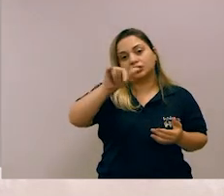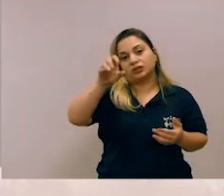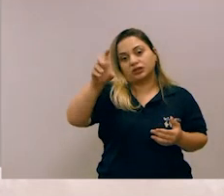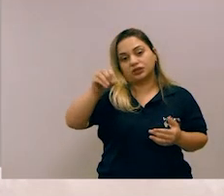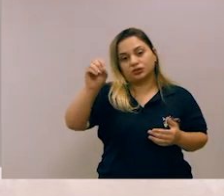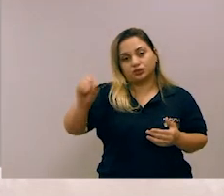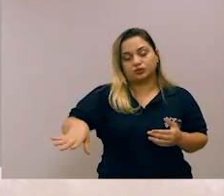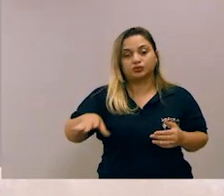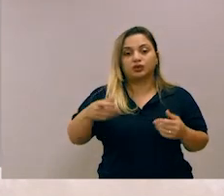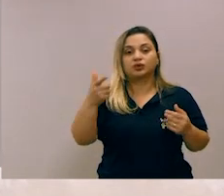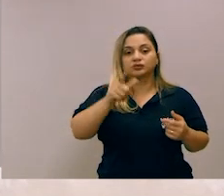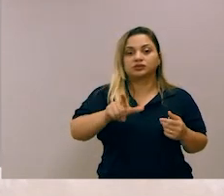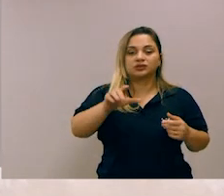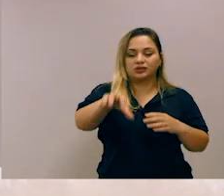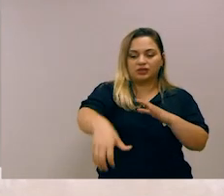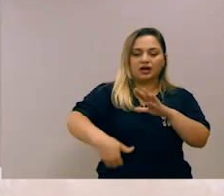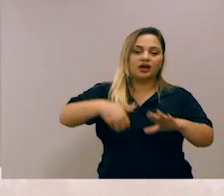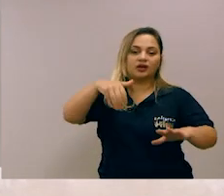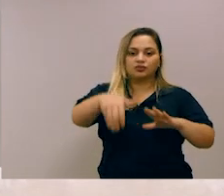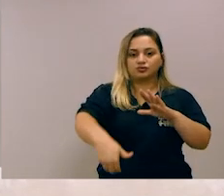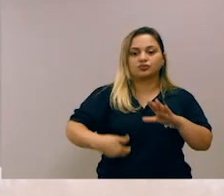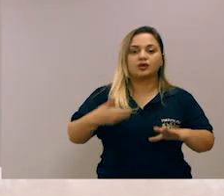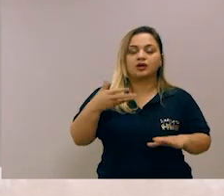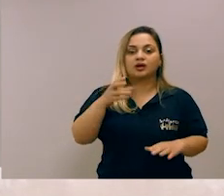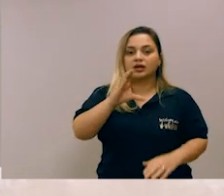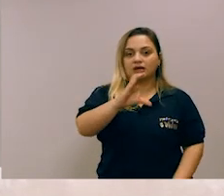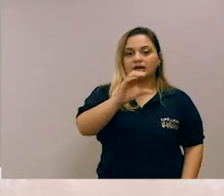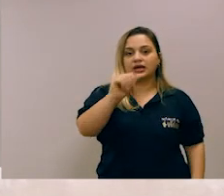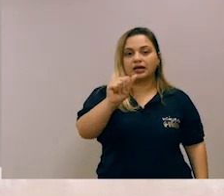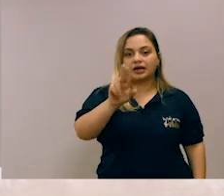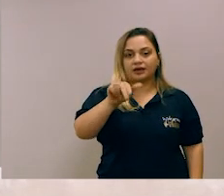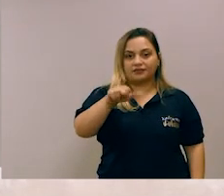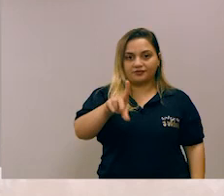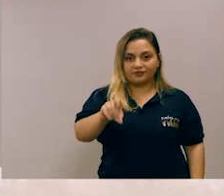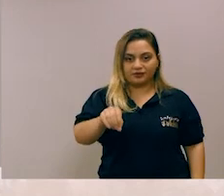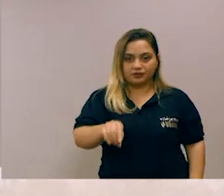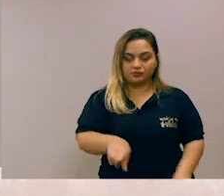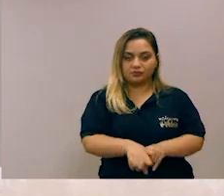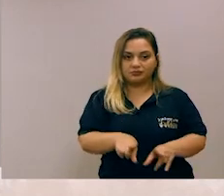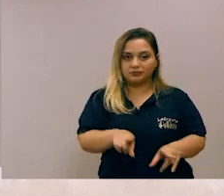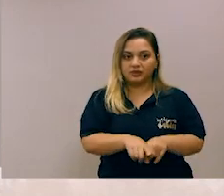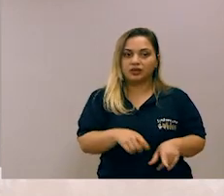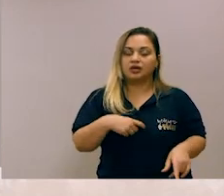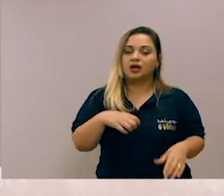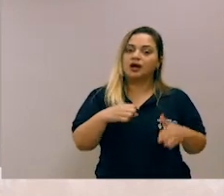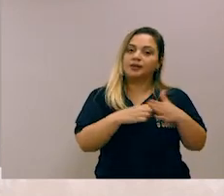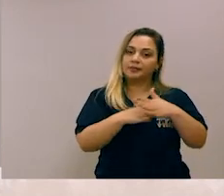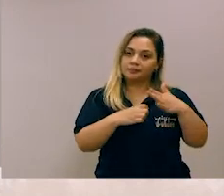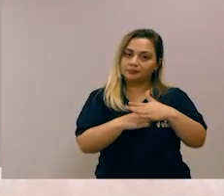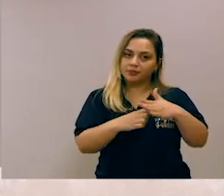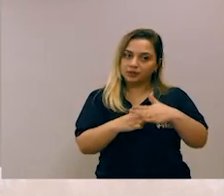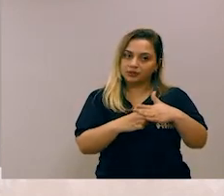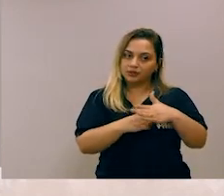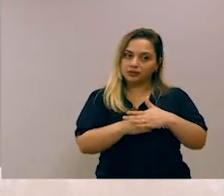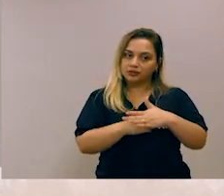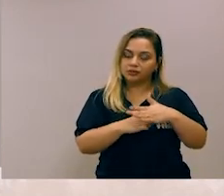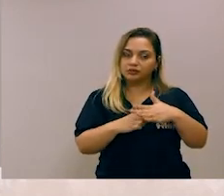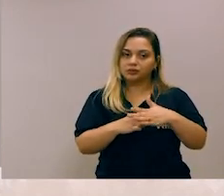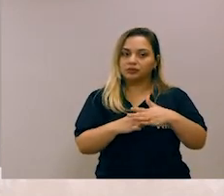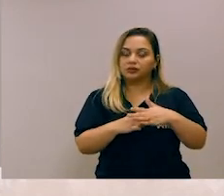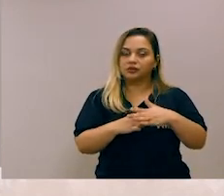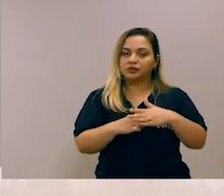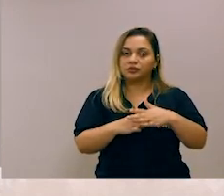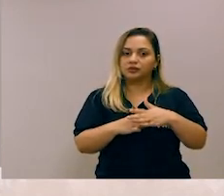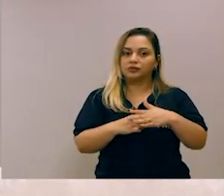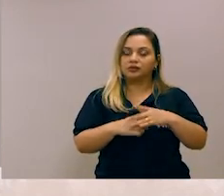discard the land that we dig. So using machinery, and